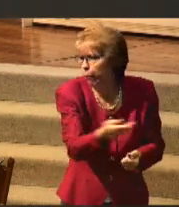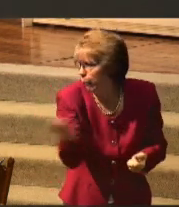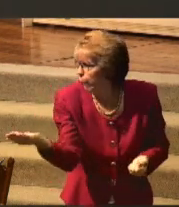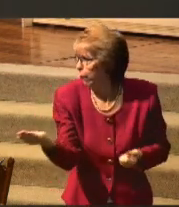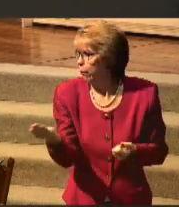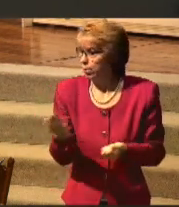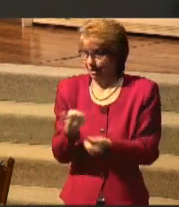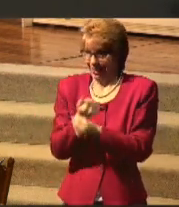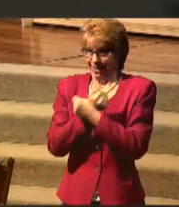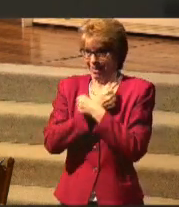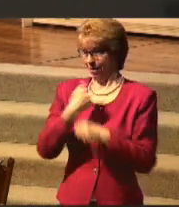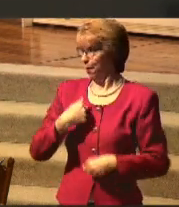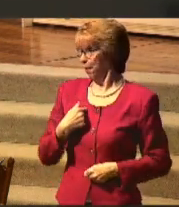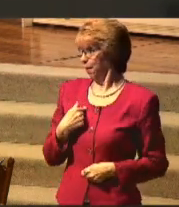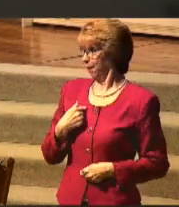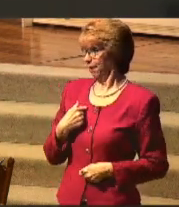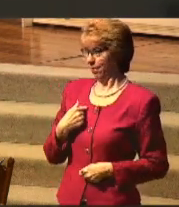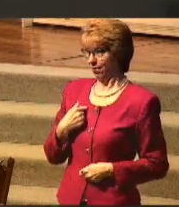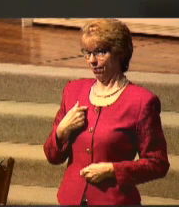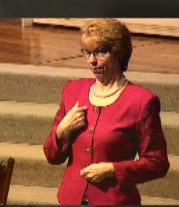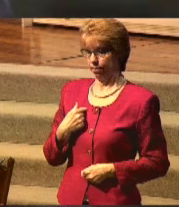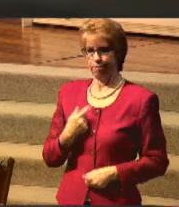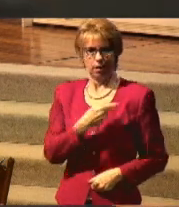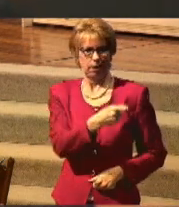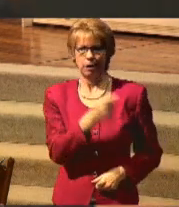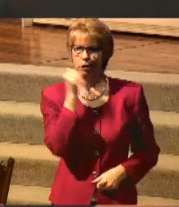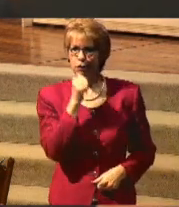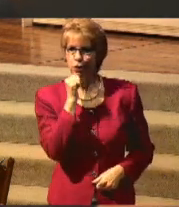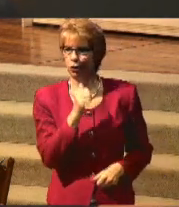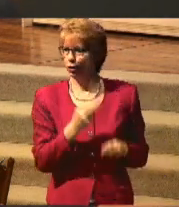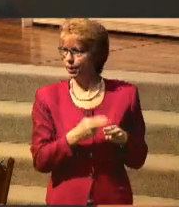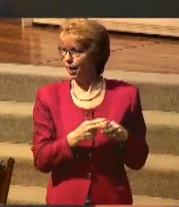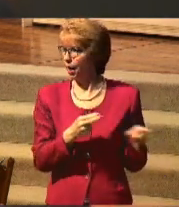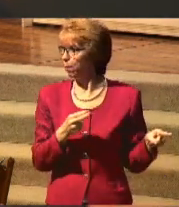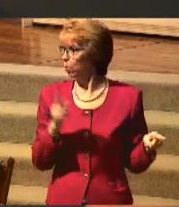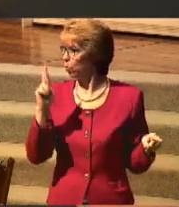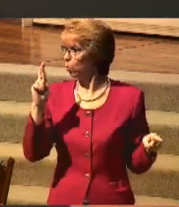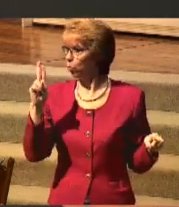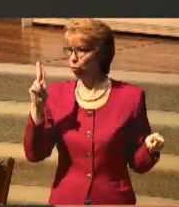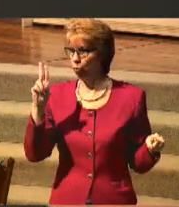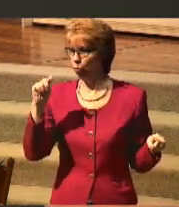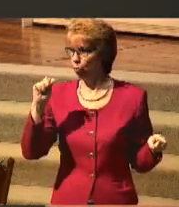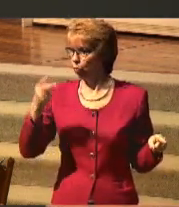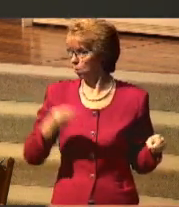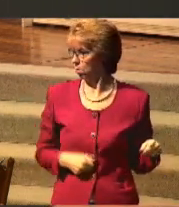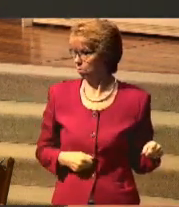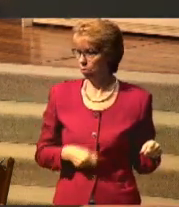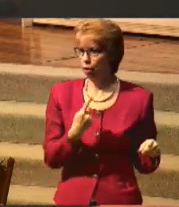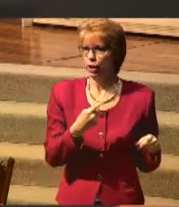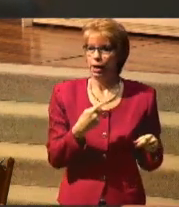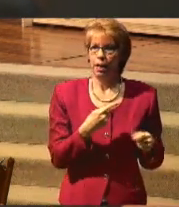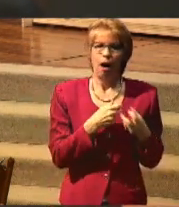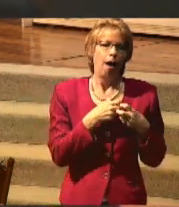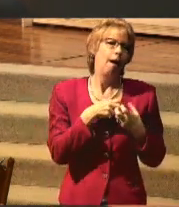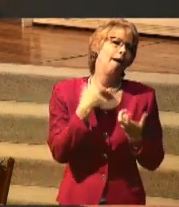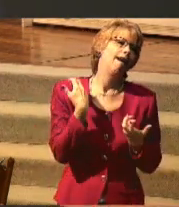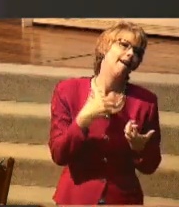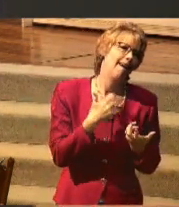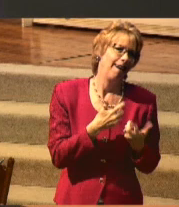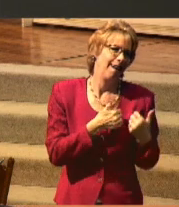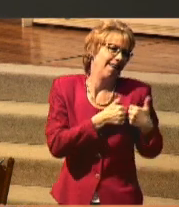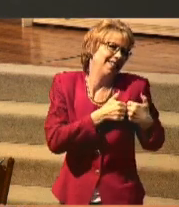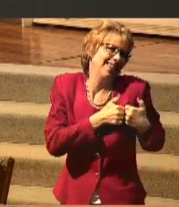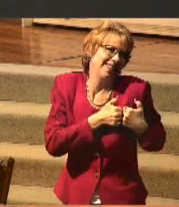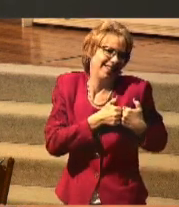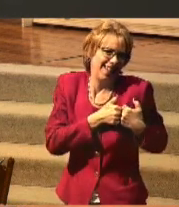me. But this young girl named Ruth, she fell in love and married one